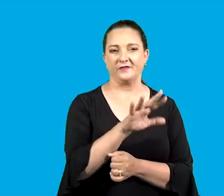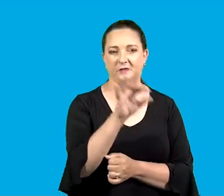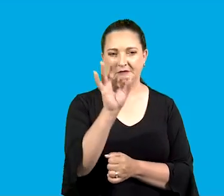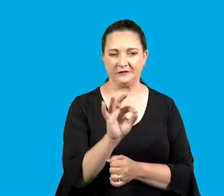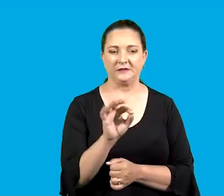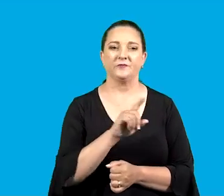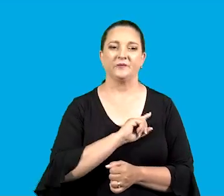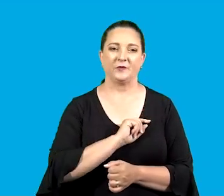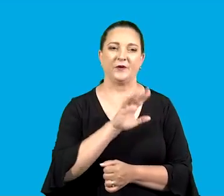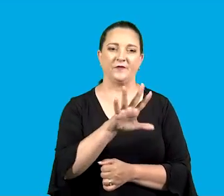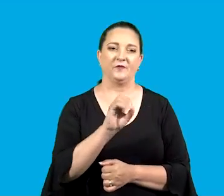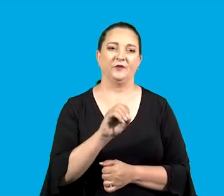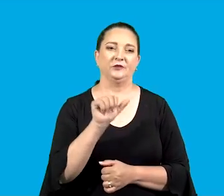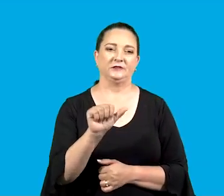506,